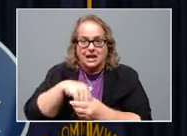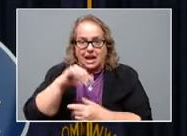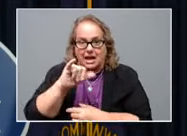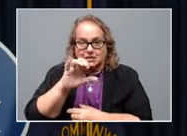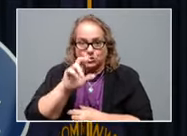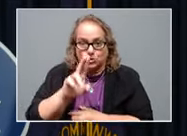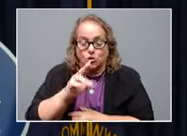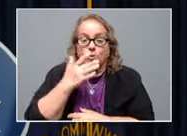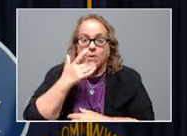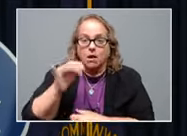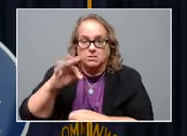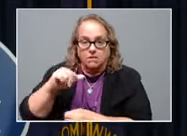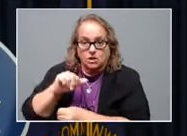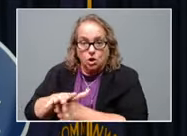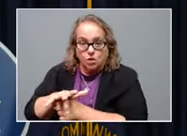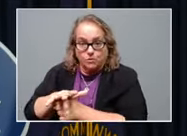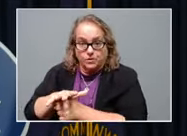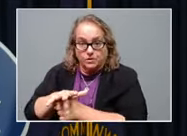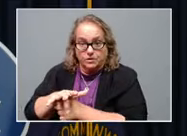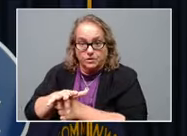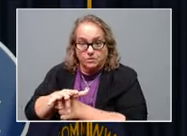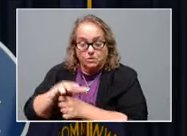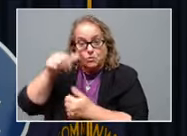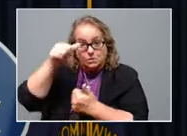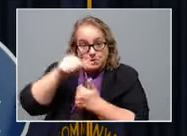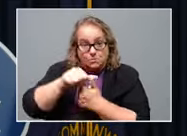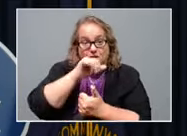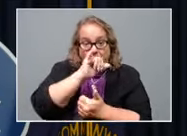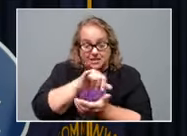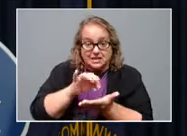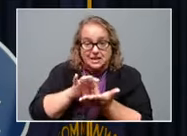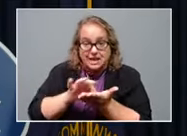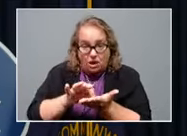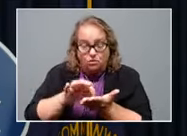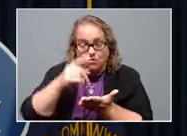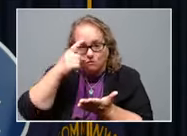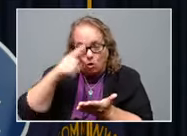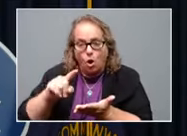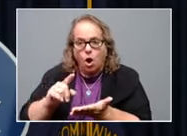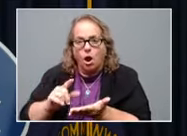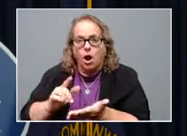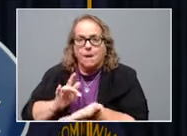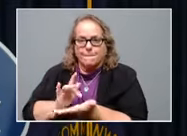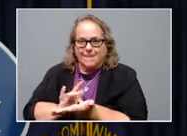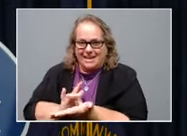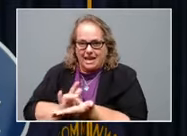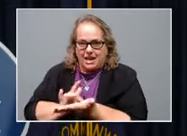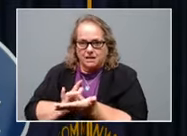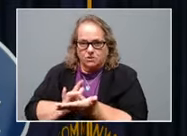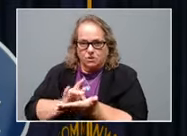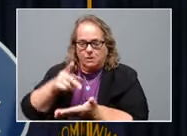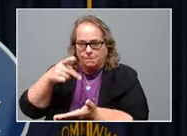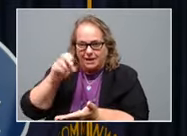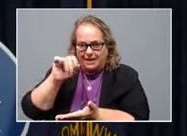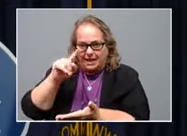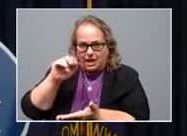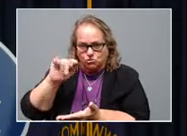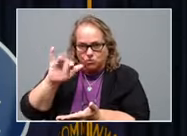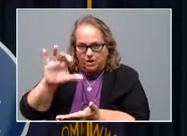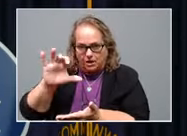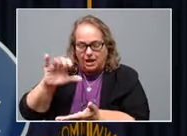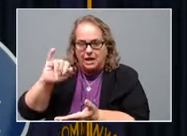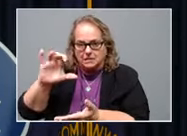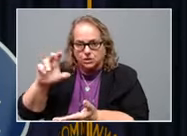is a count from pediatric ICUs. Kids and adult ICUs, which they've had to do, aren't